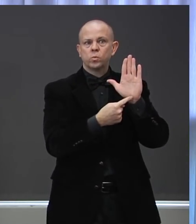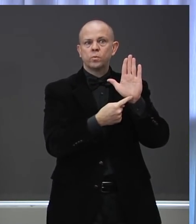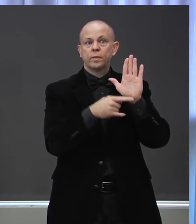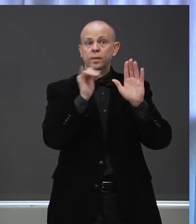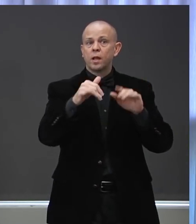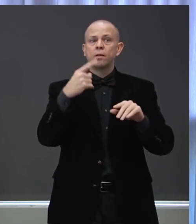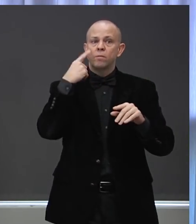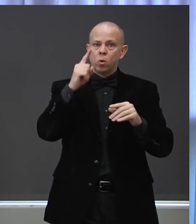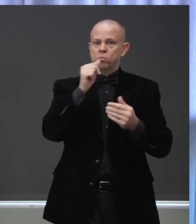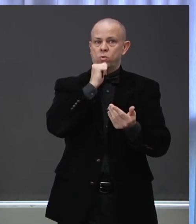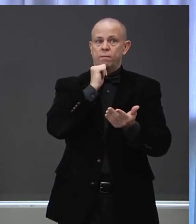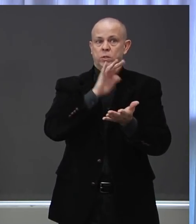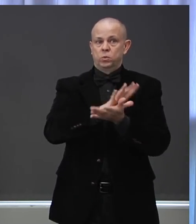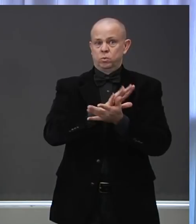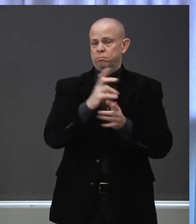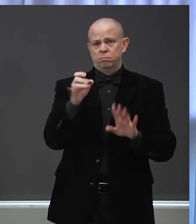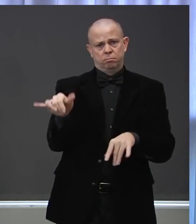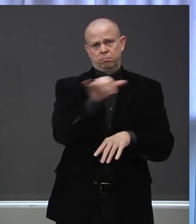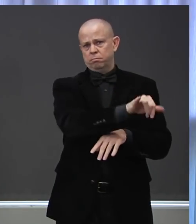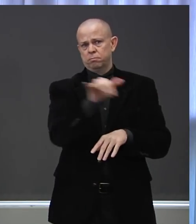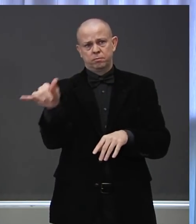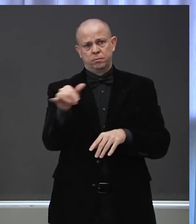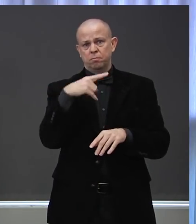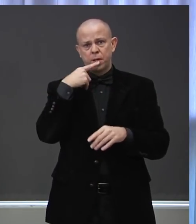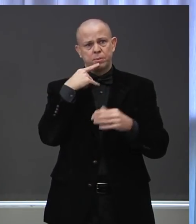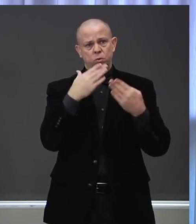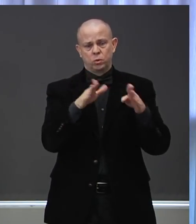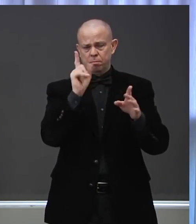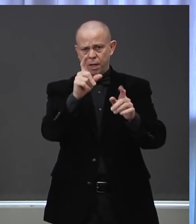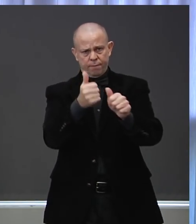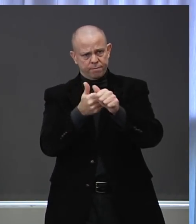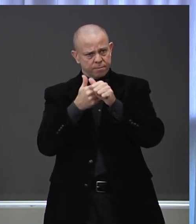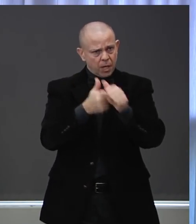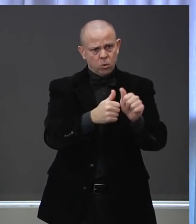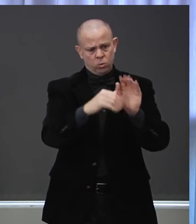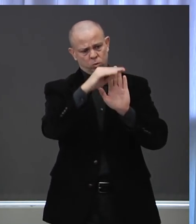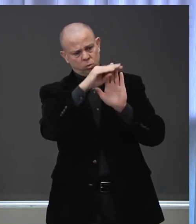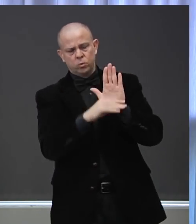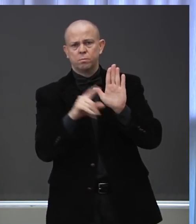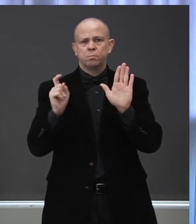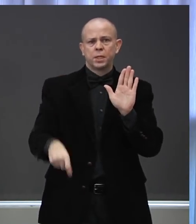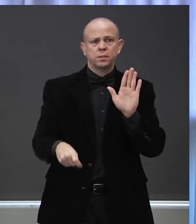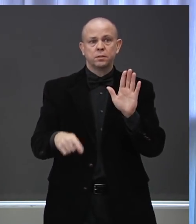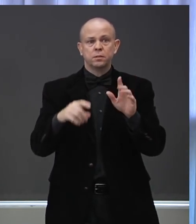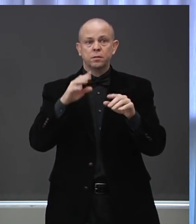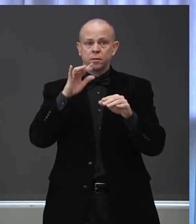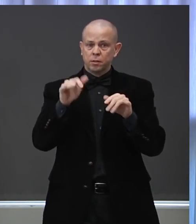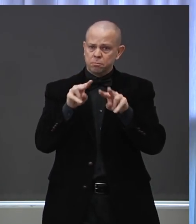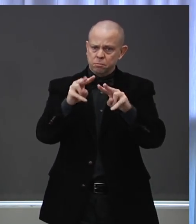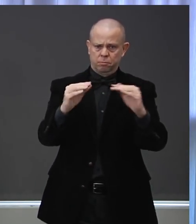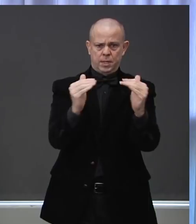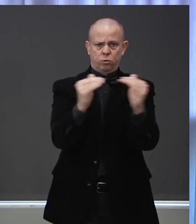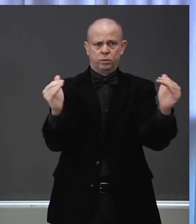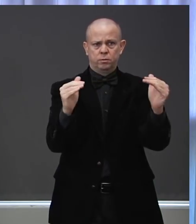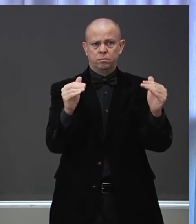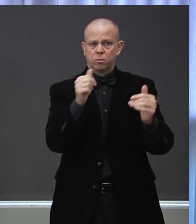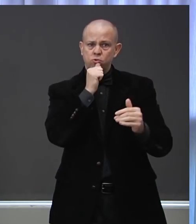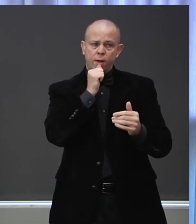the same way it applies to a public school setting. So they're treated the same in this case.